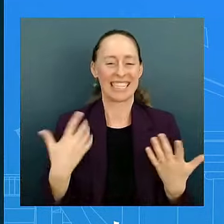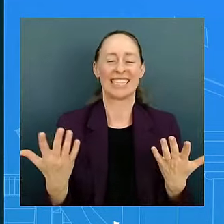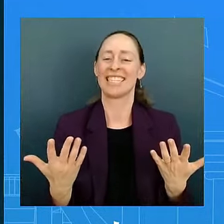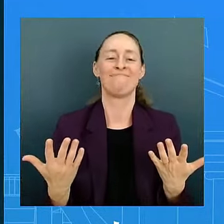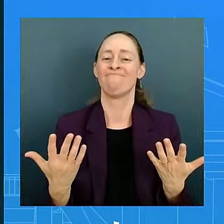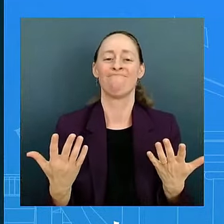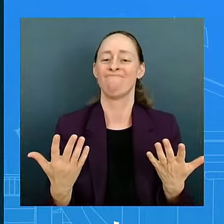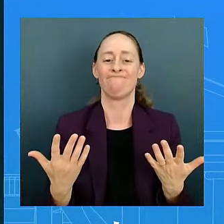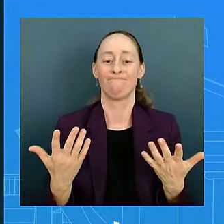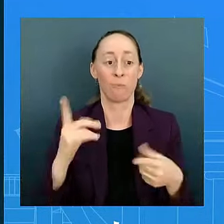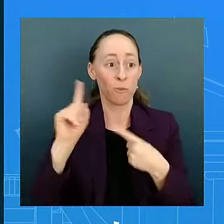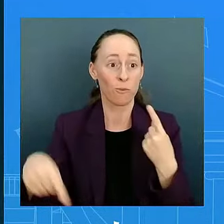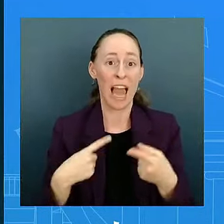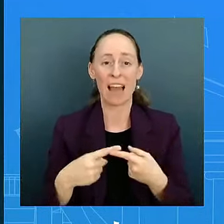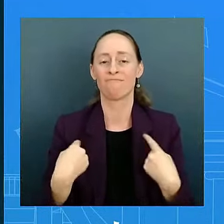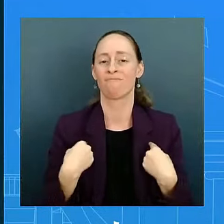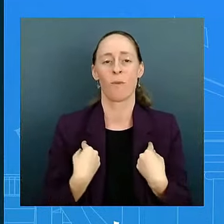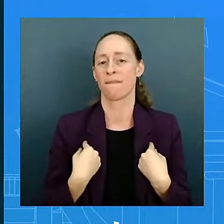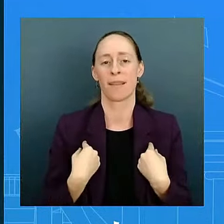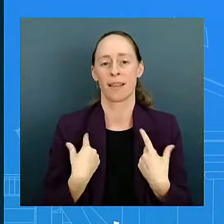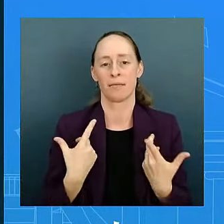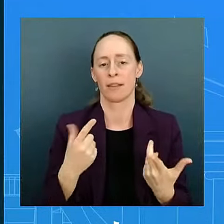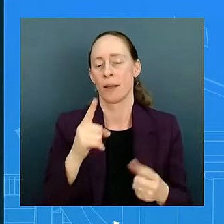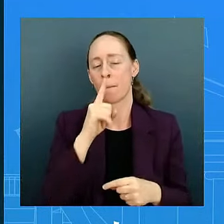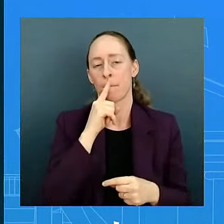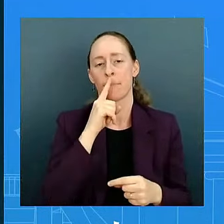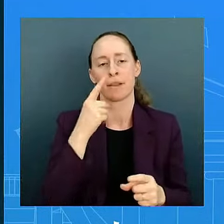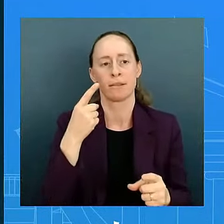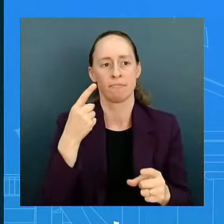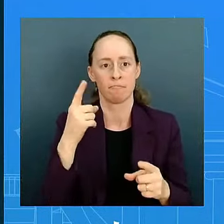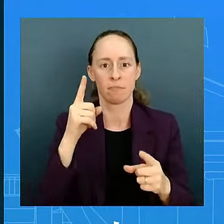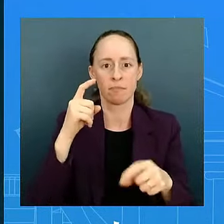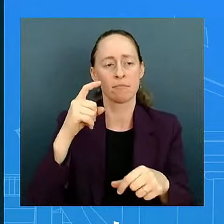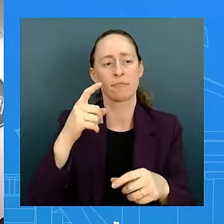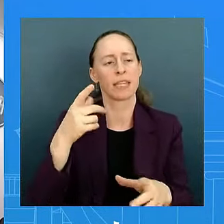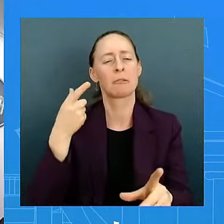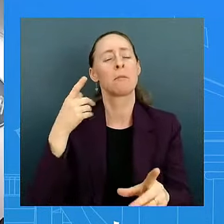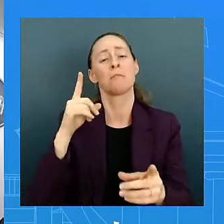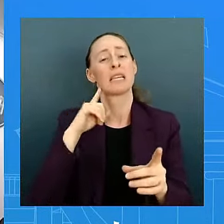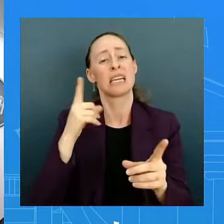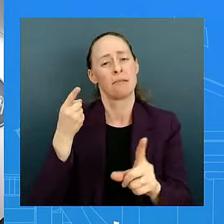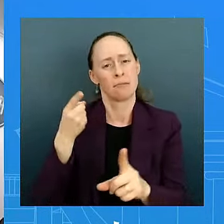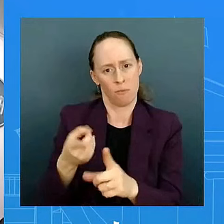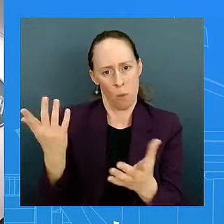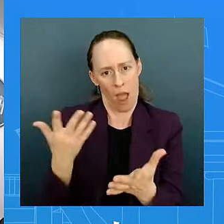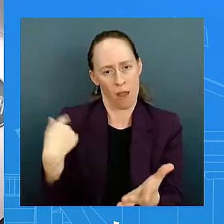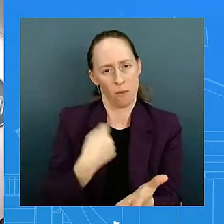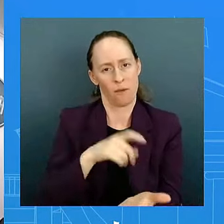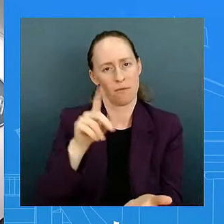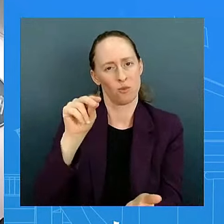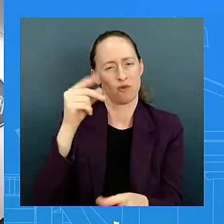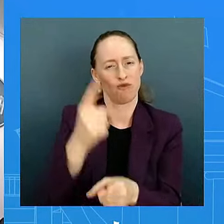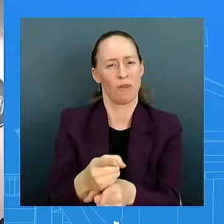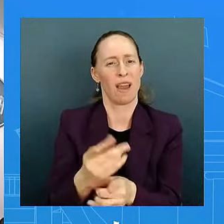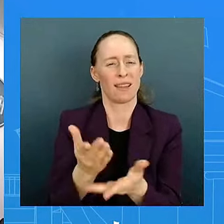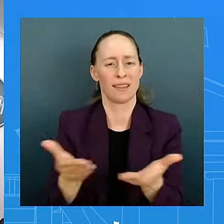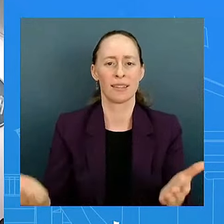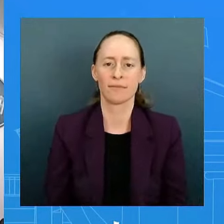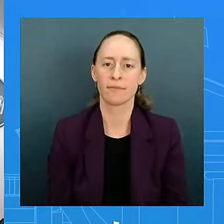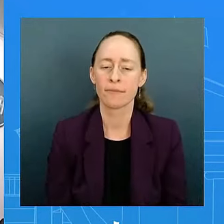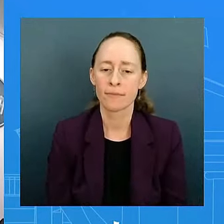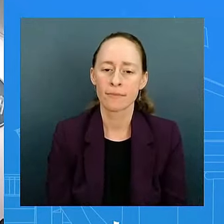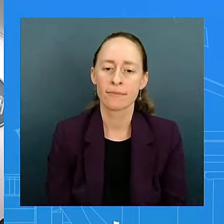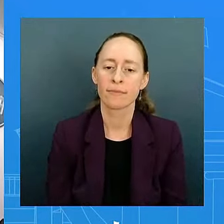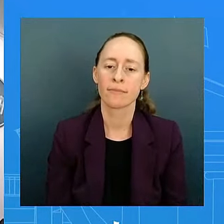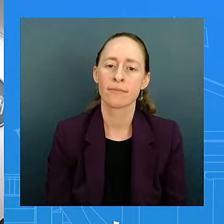right thing to do. And that's what we want to see get done. Just on the economy, has President Biden, you know,